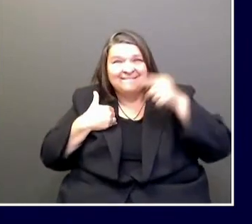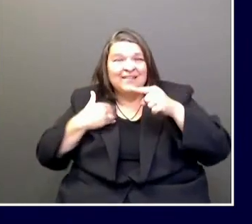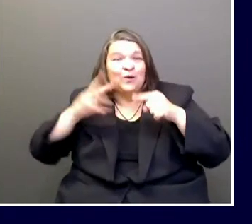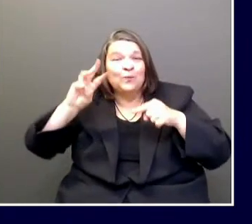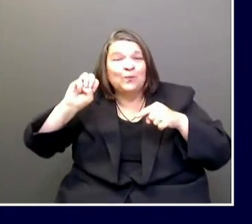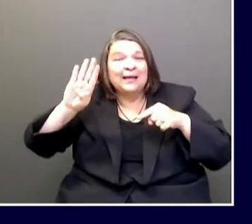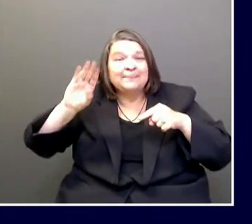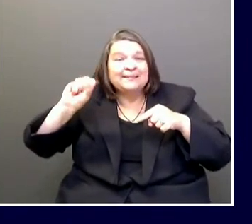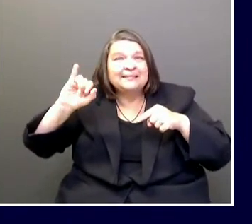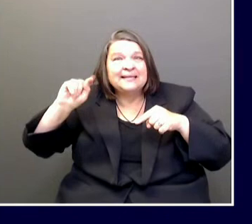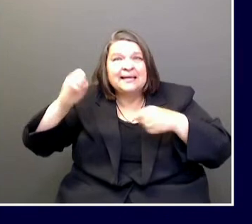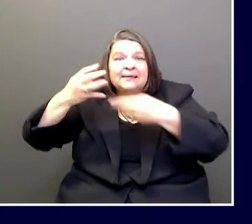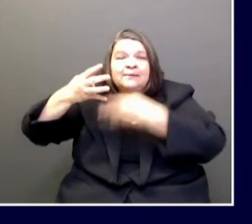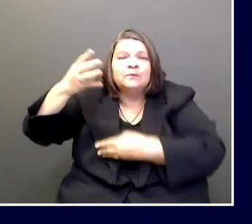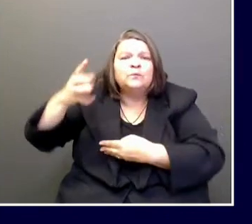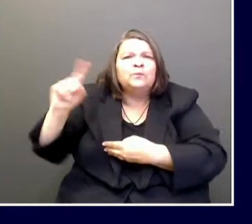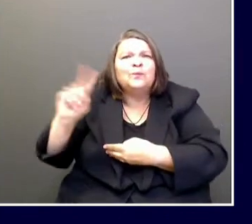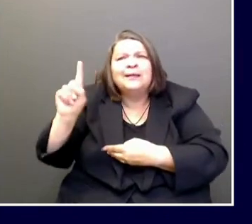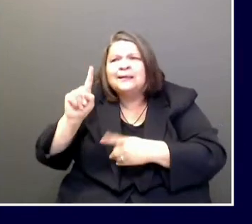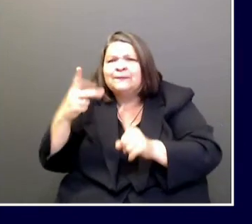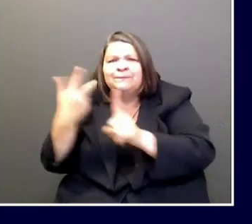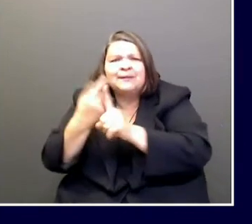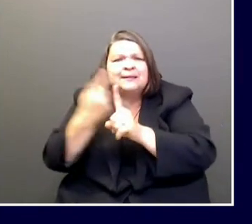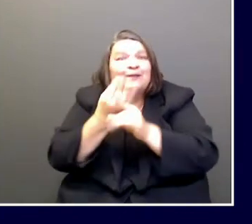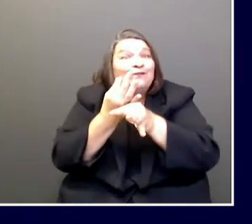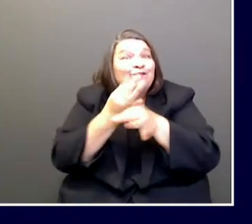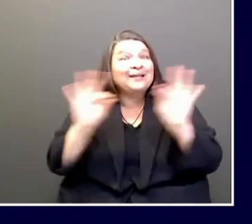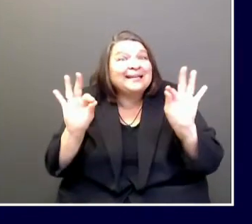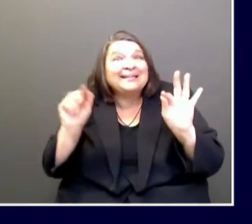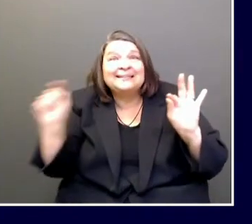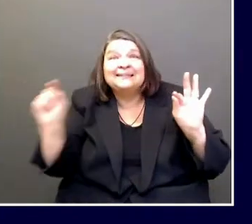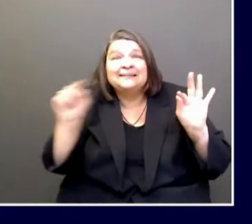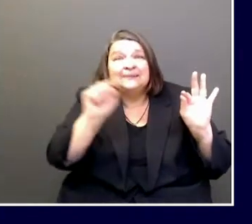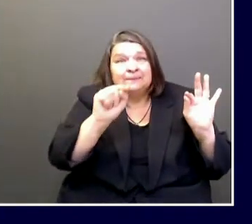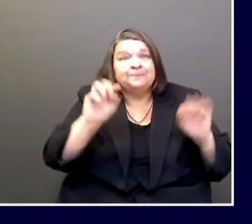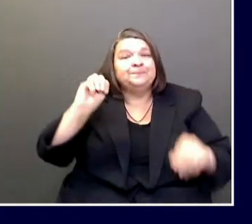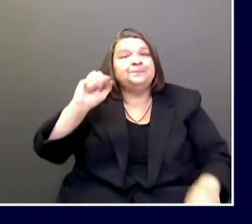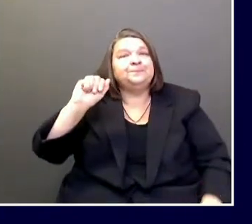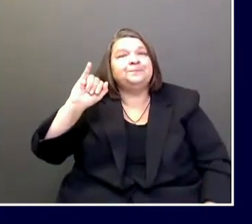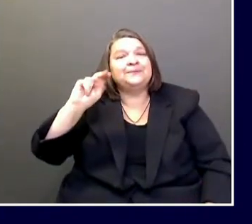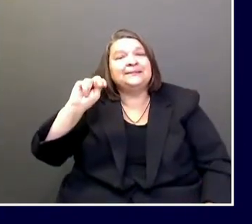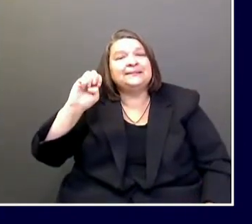when you search maine.gov vaccination sites. You can also call